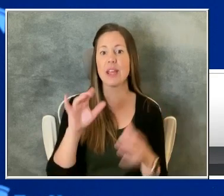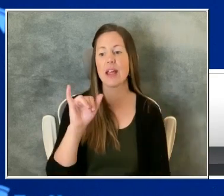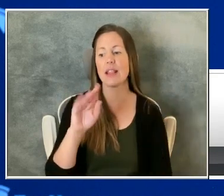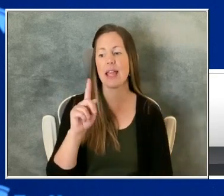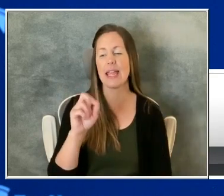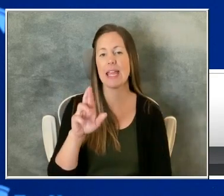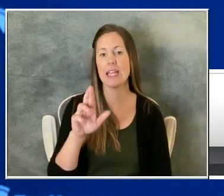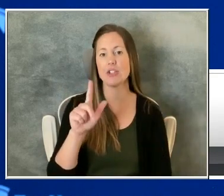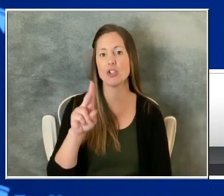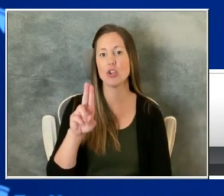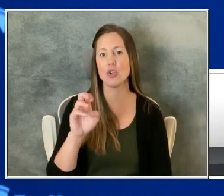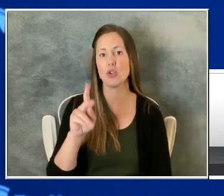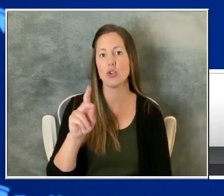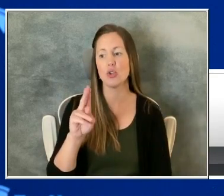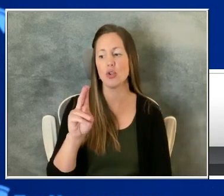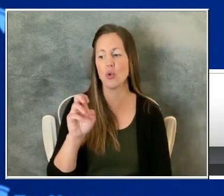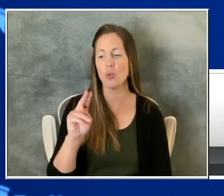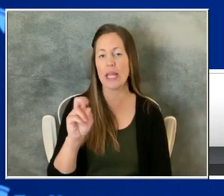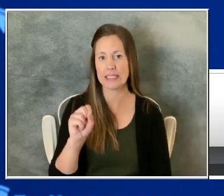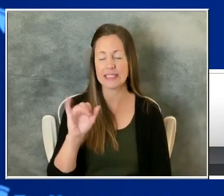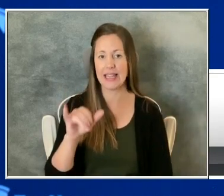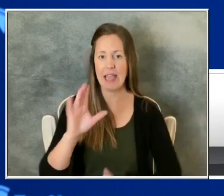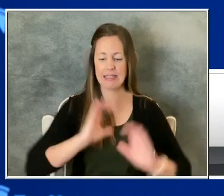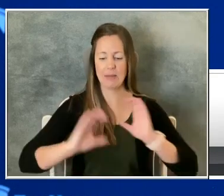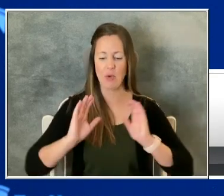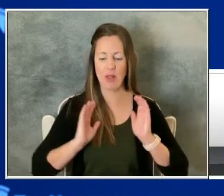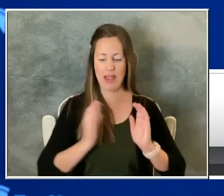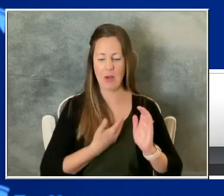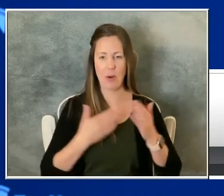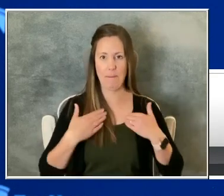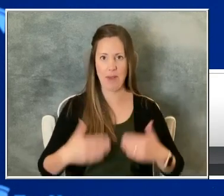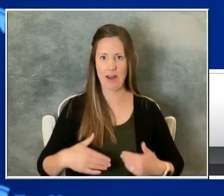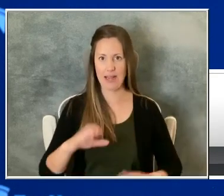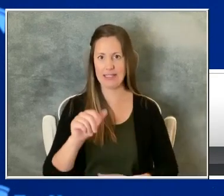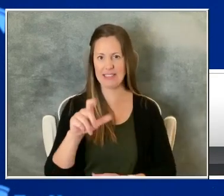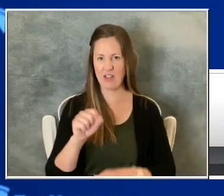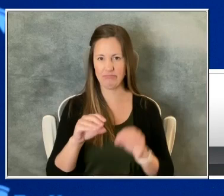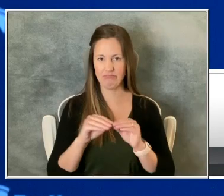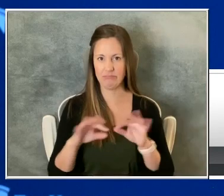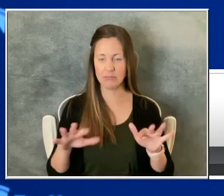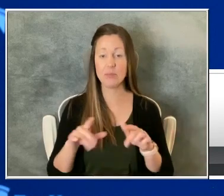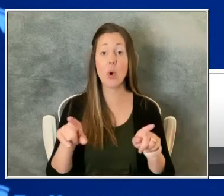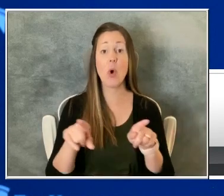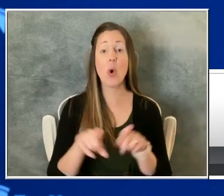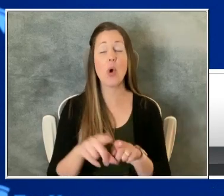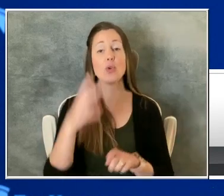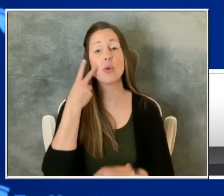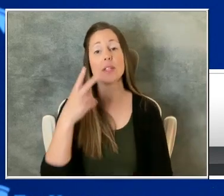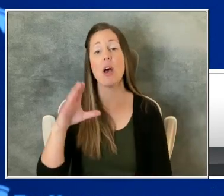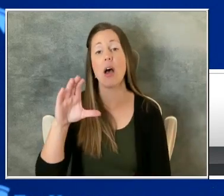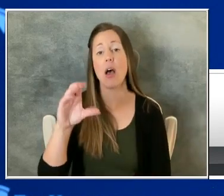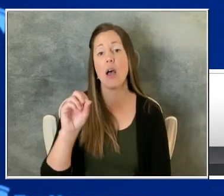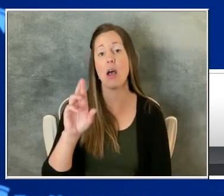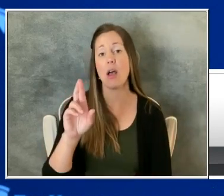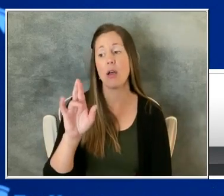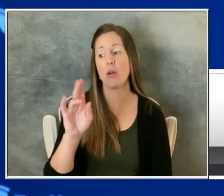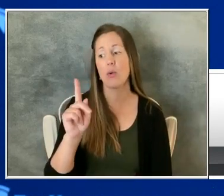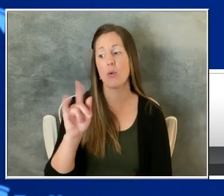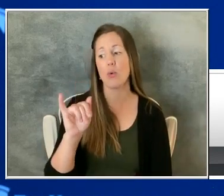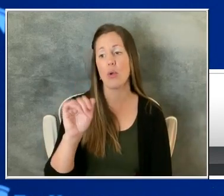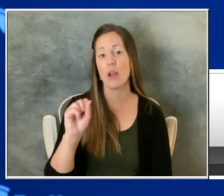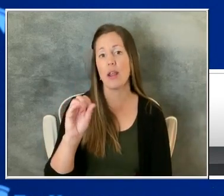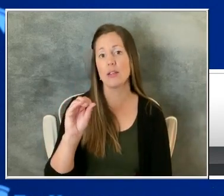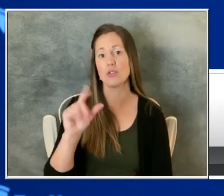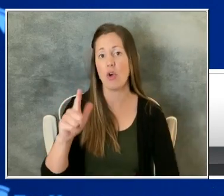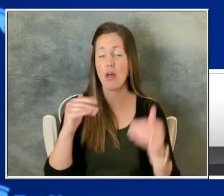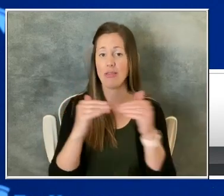chemicals secreted by our cells. They saw differences also in cortisol levels with people with